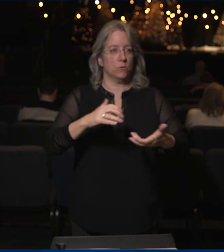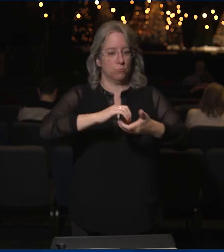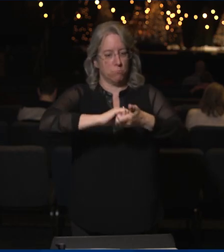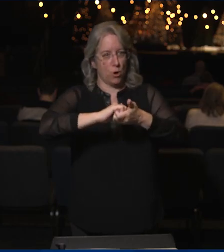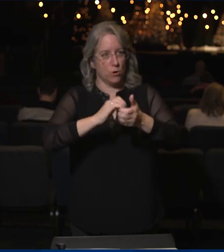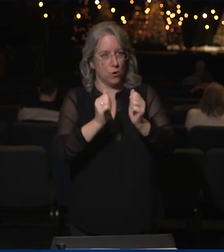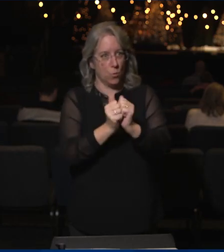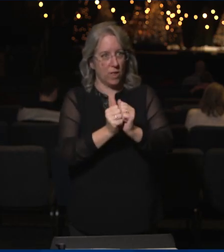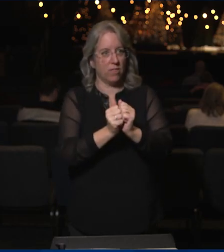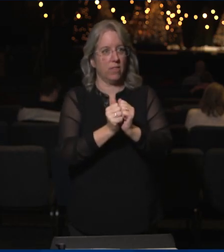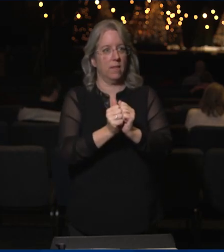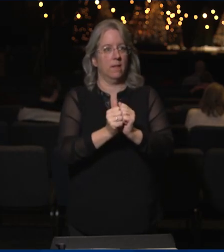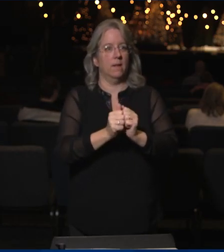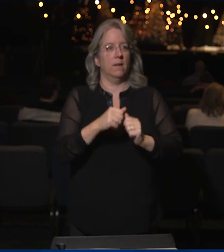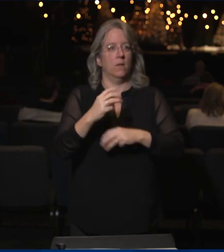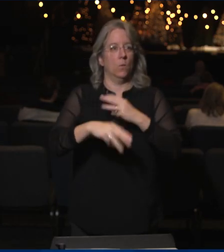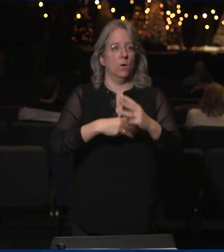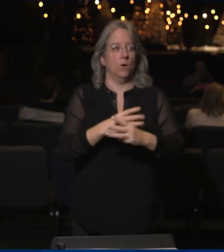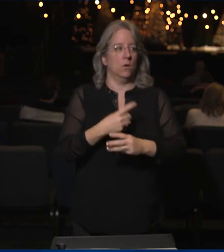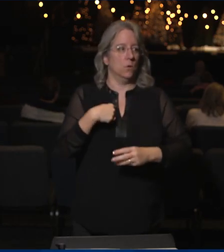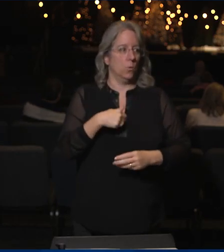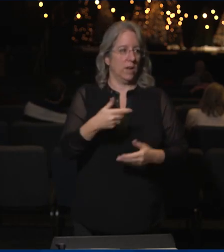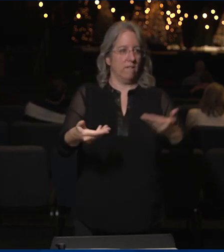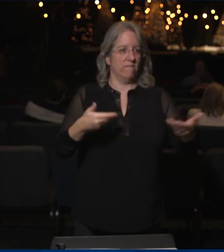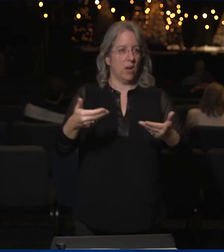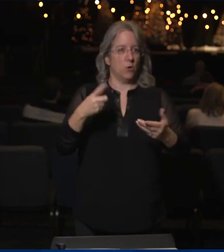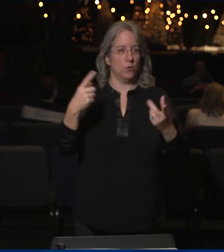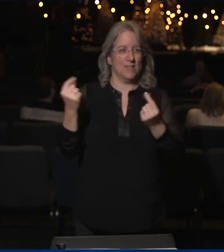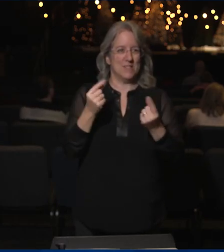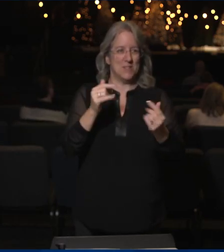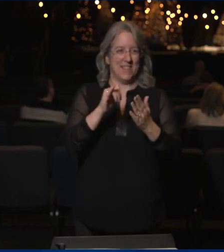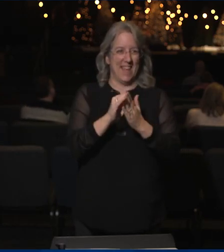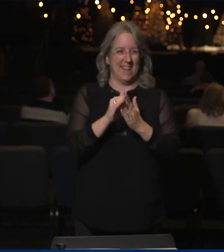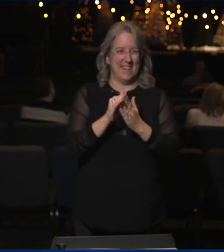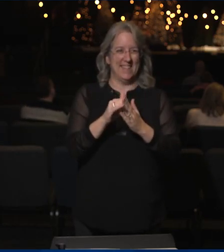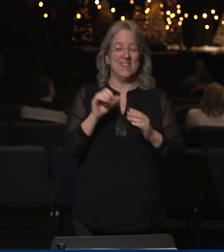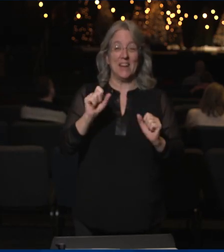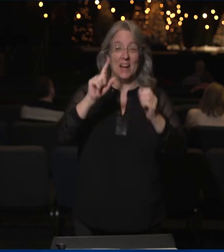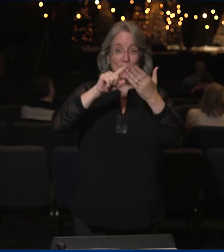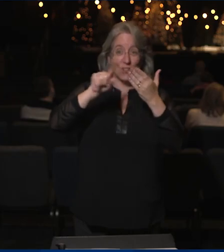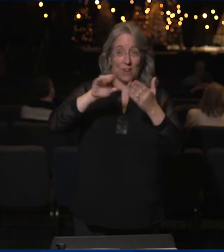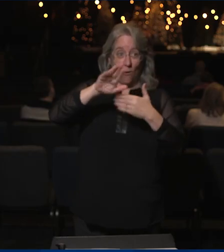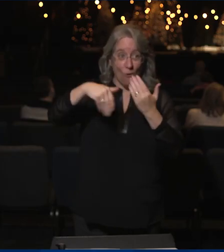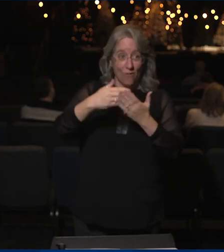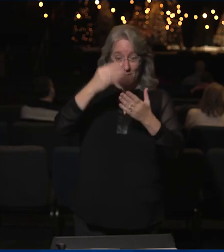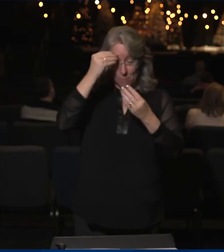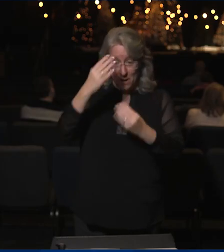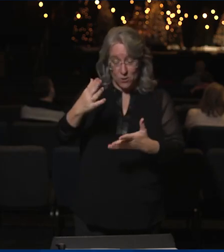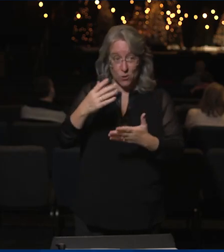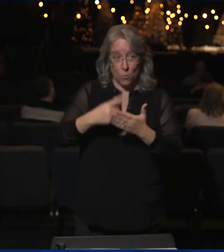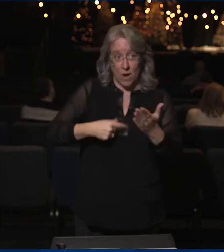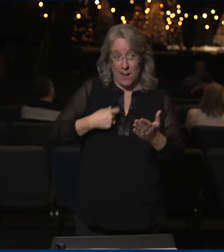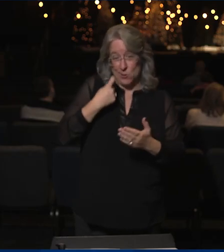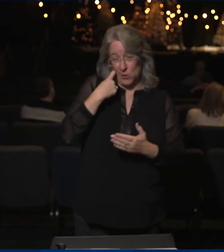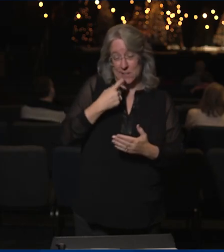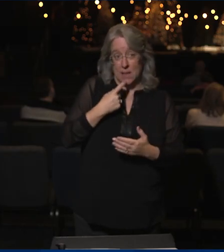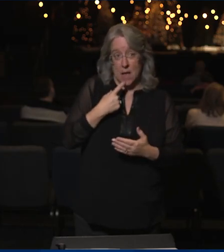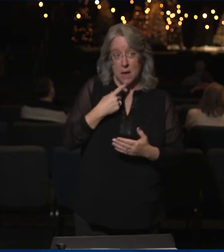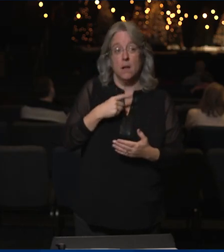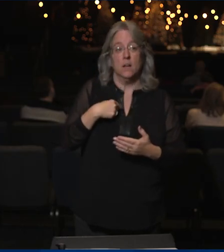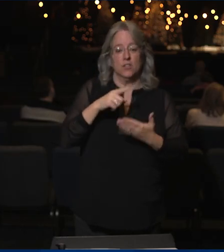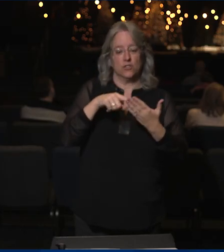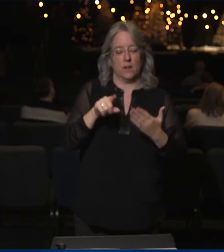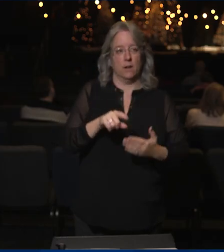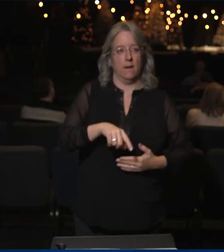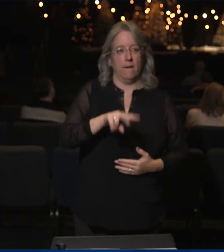do that here in a couple weeks. So you can check out all the information about what I just shared at vineyardcolumbus.org/this week,